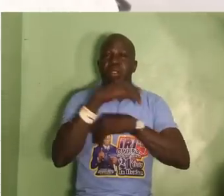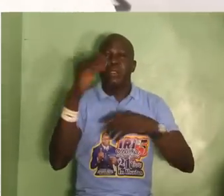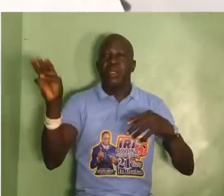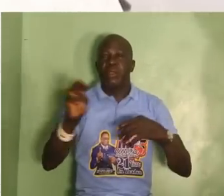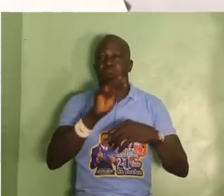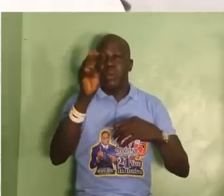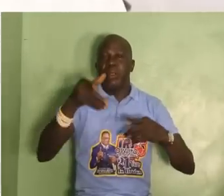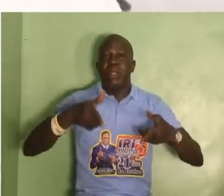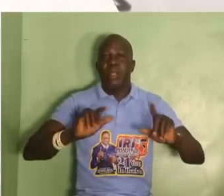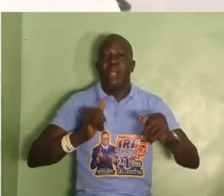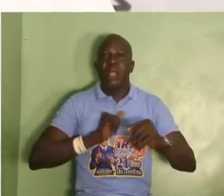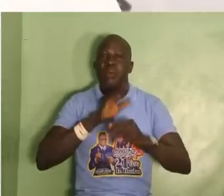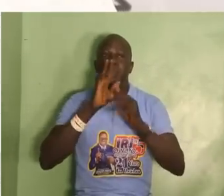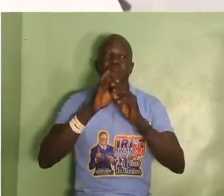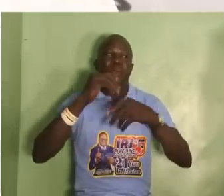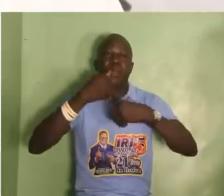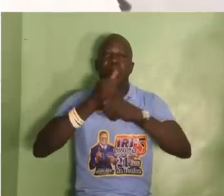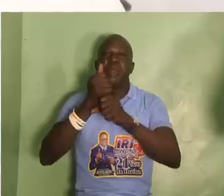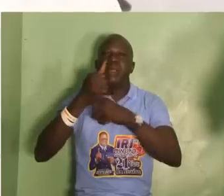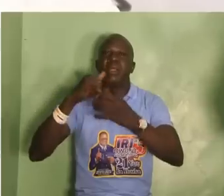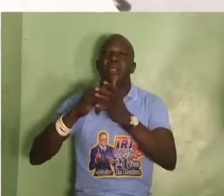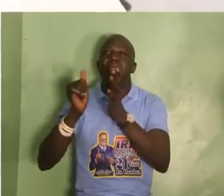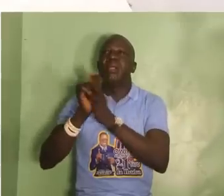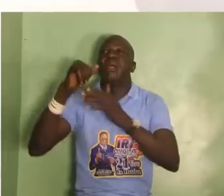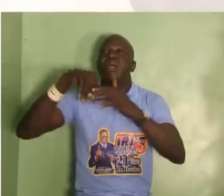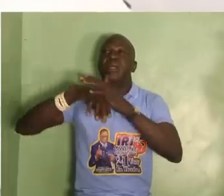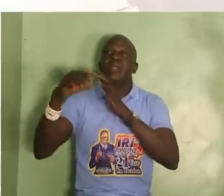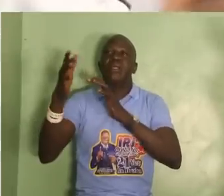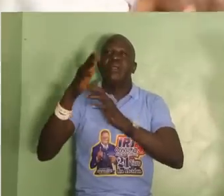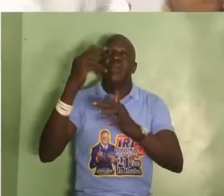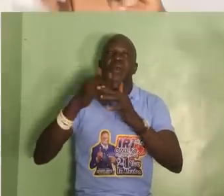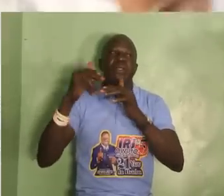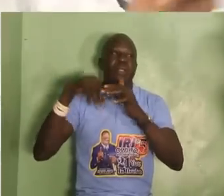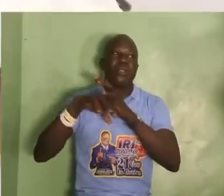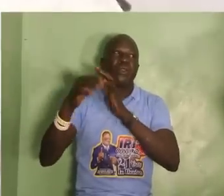Jesus. Oh Jesus. Oh Jesus.